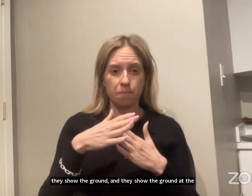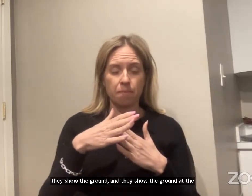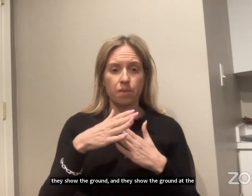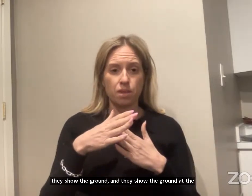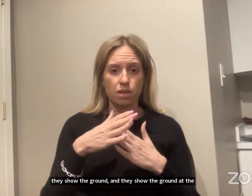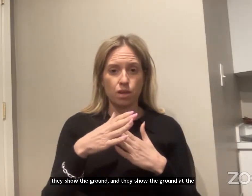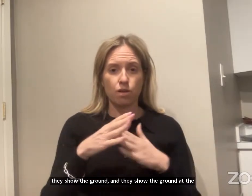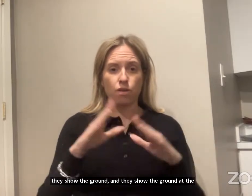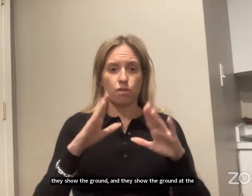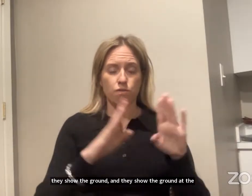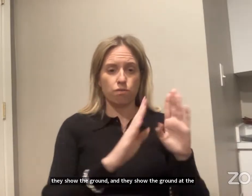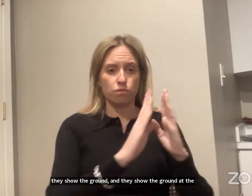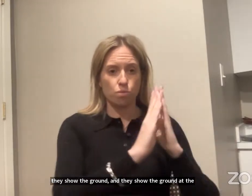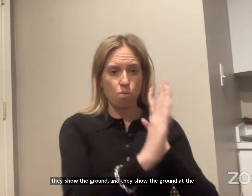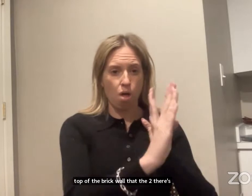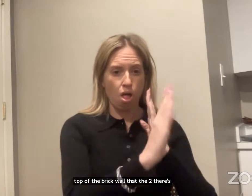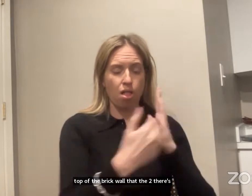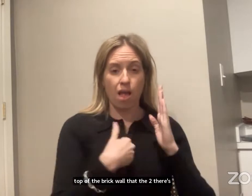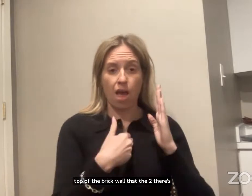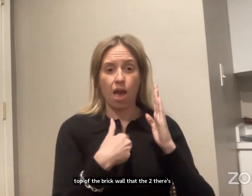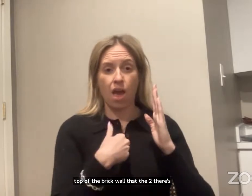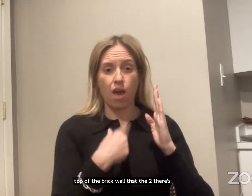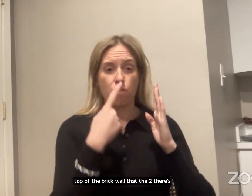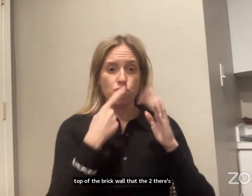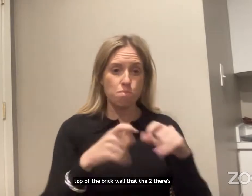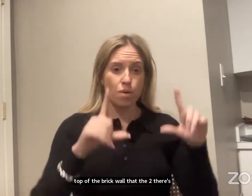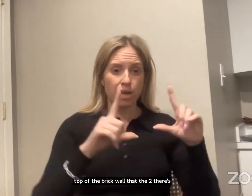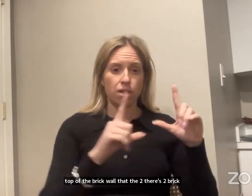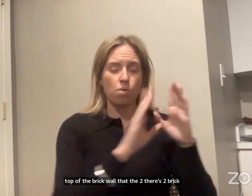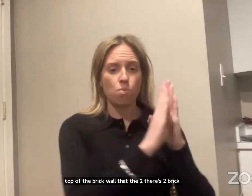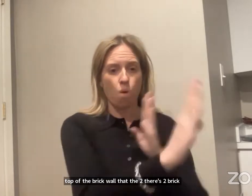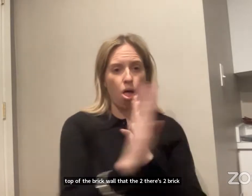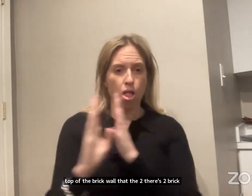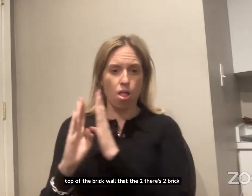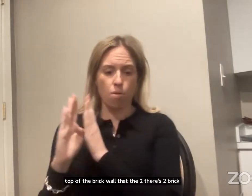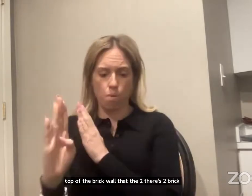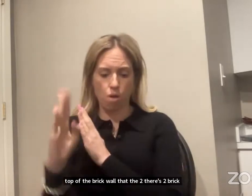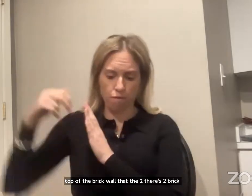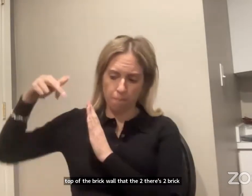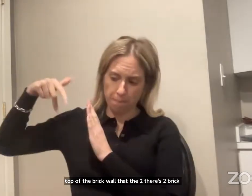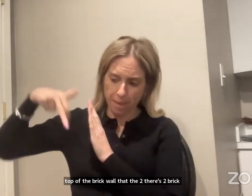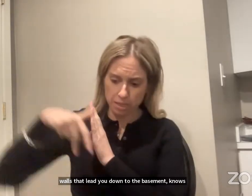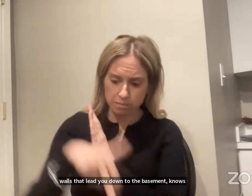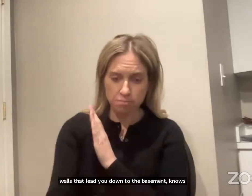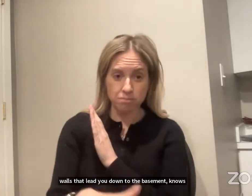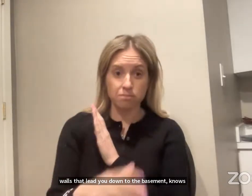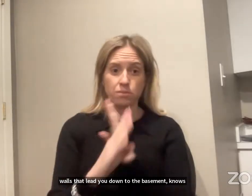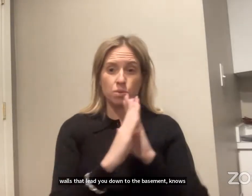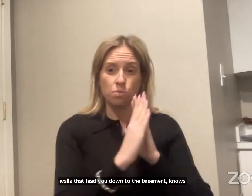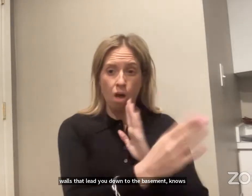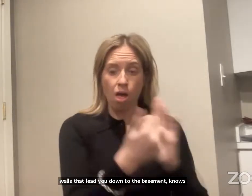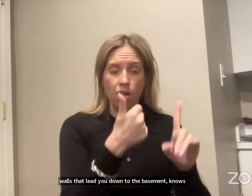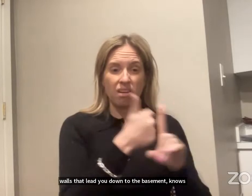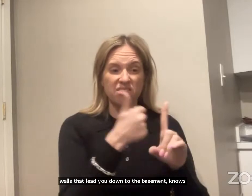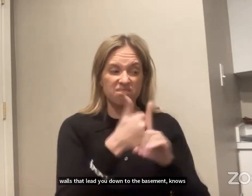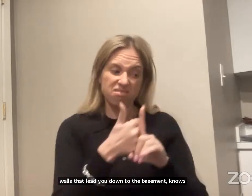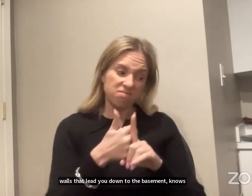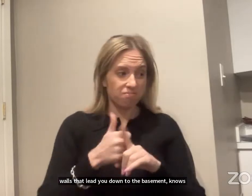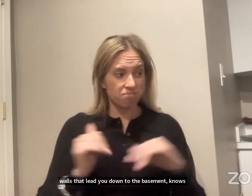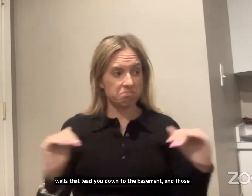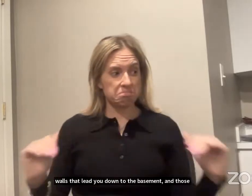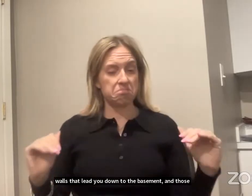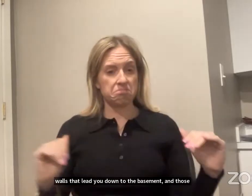wall there's two brick walls that lead you down into the basement. And those walls are, handrail height, so we're going to call